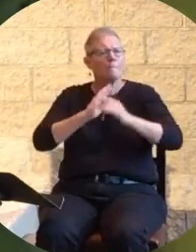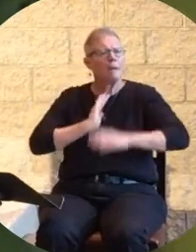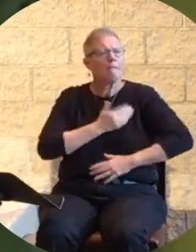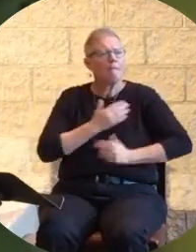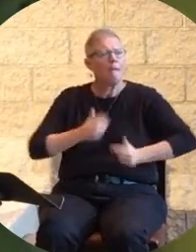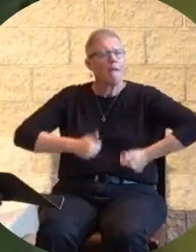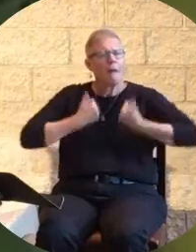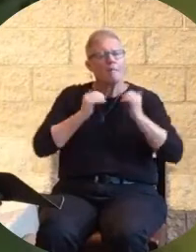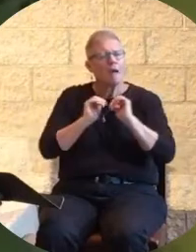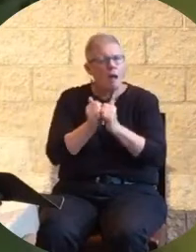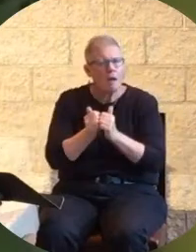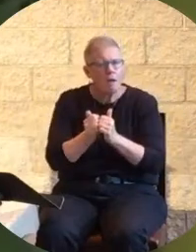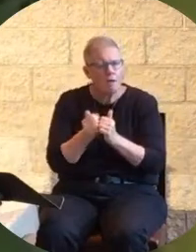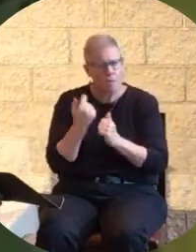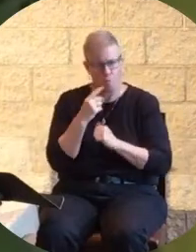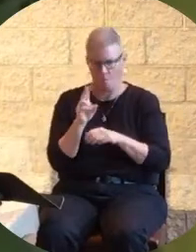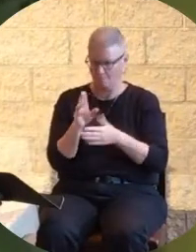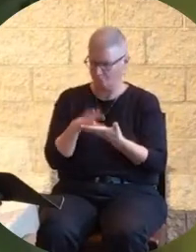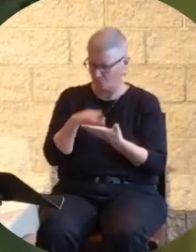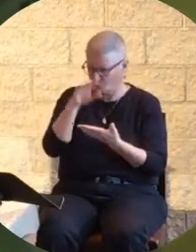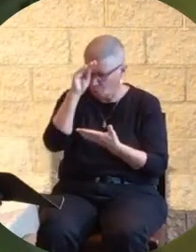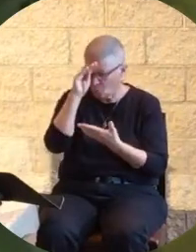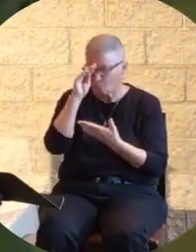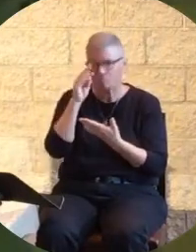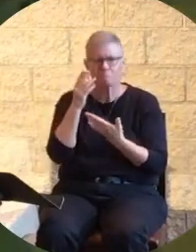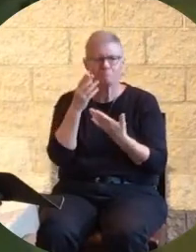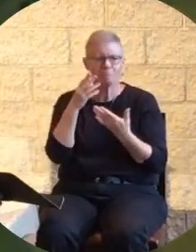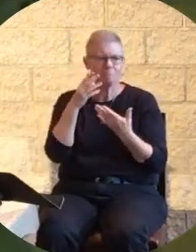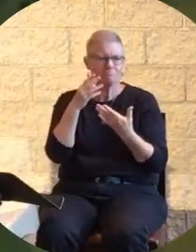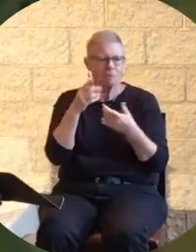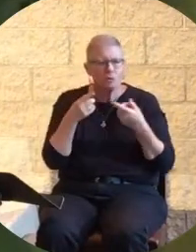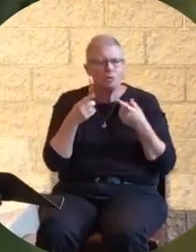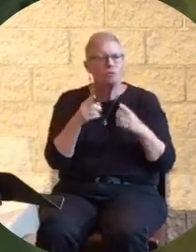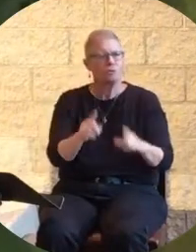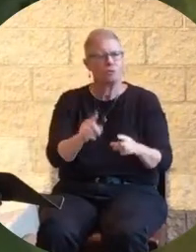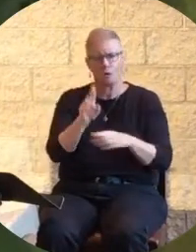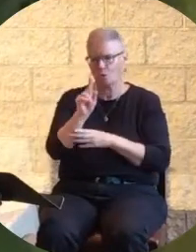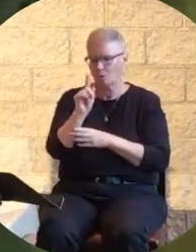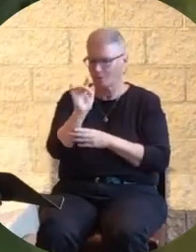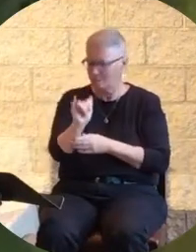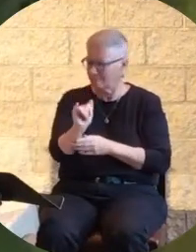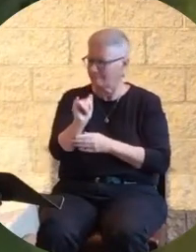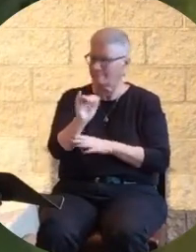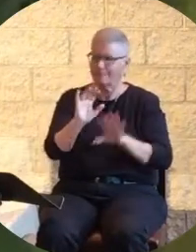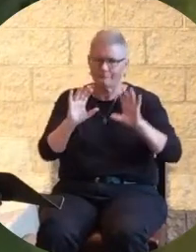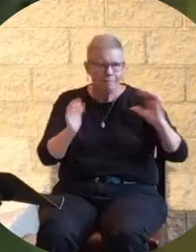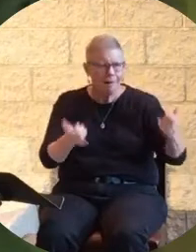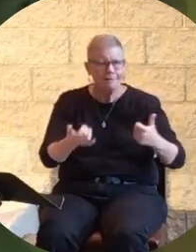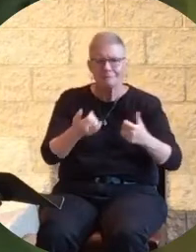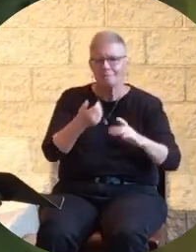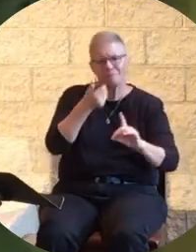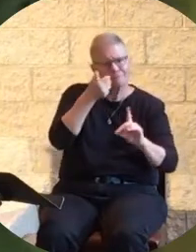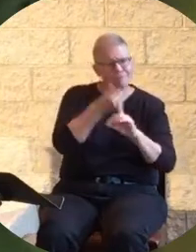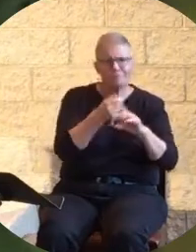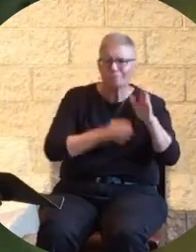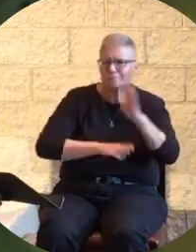We've learned this in our unity classes, in our self-development classes, that if you don't have a clear view of what you want, you're going to